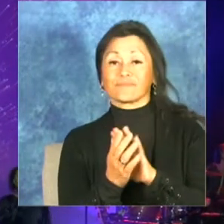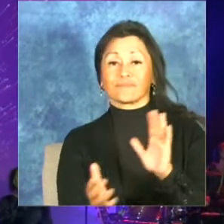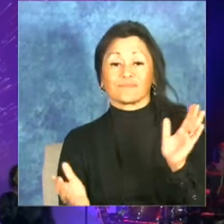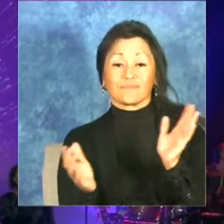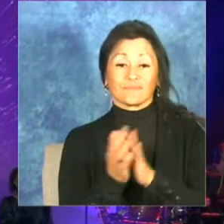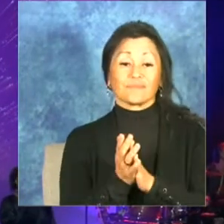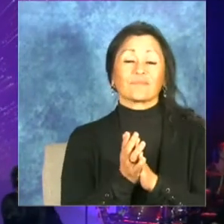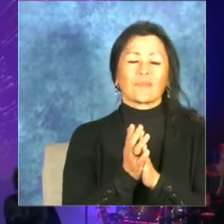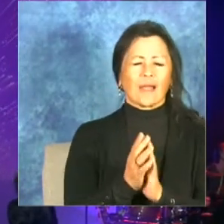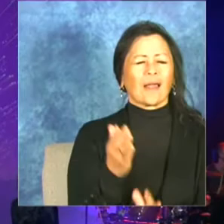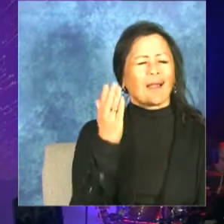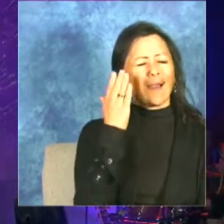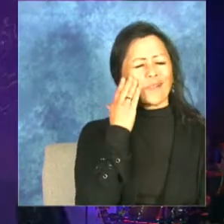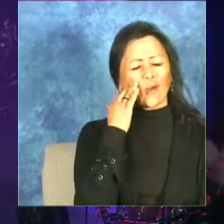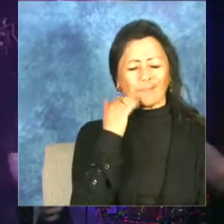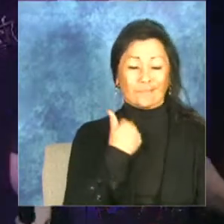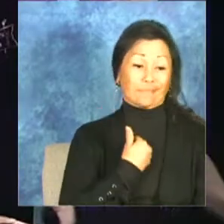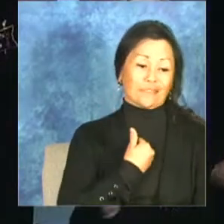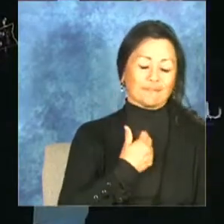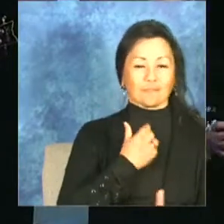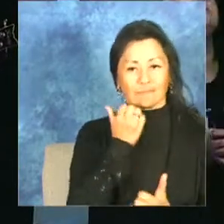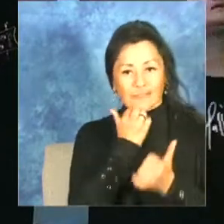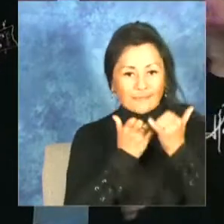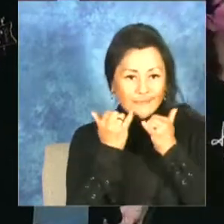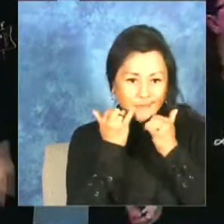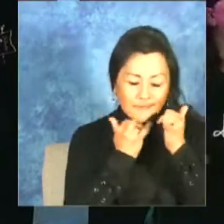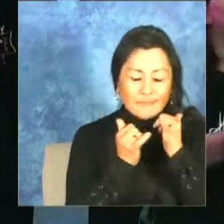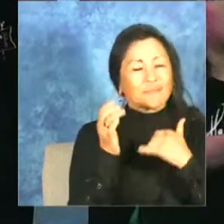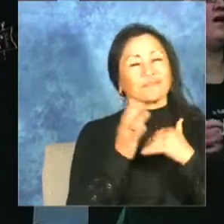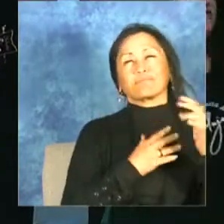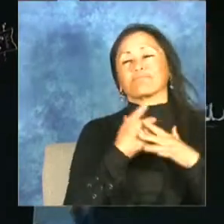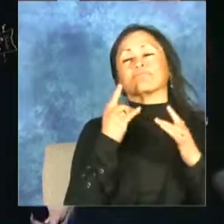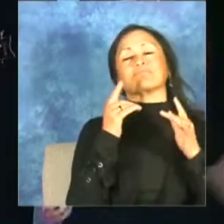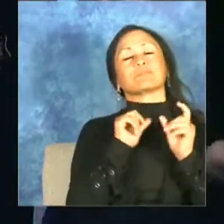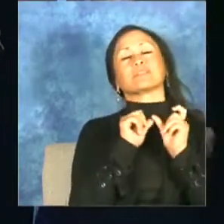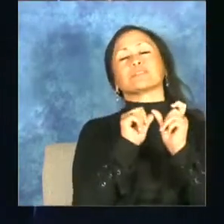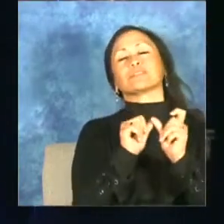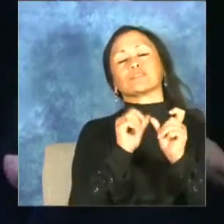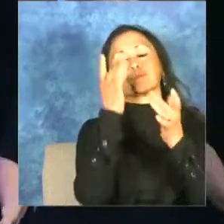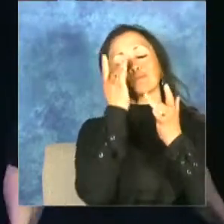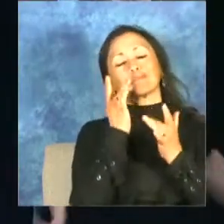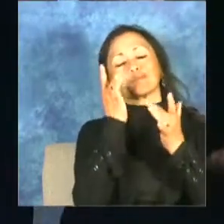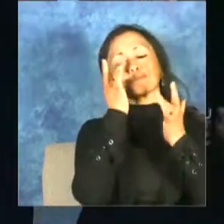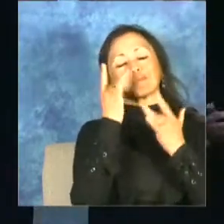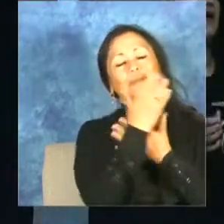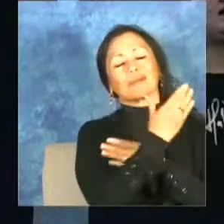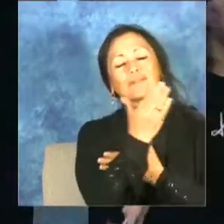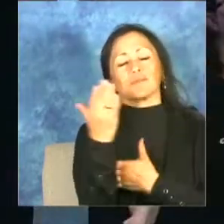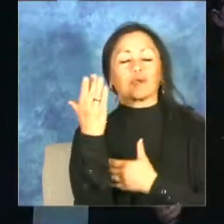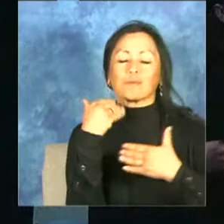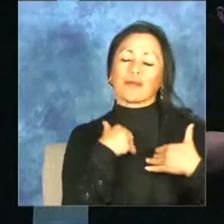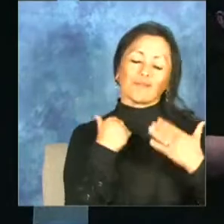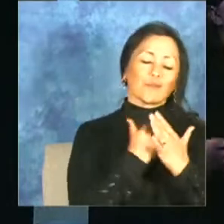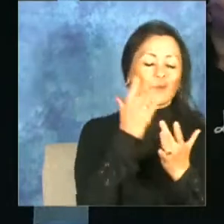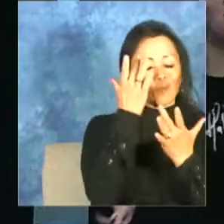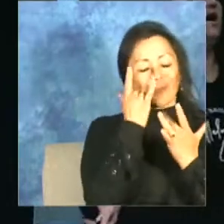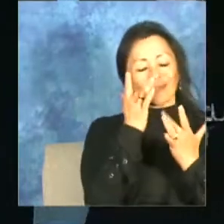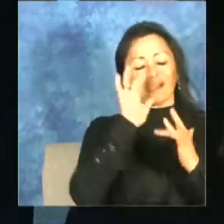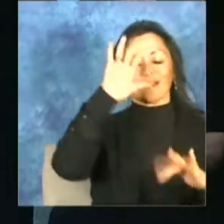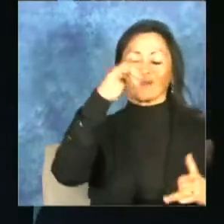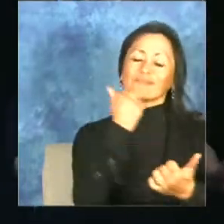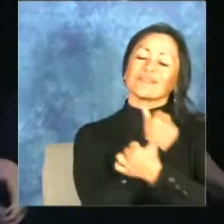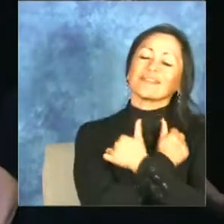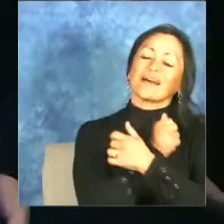I know I still make mistakes. You have new mercies for me every day.